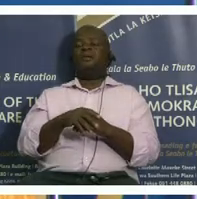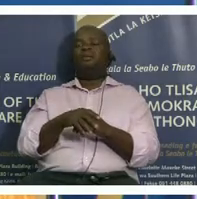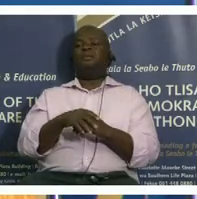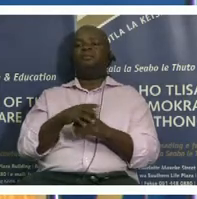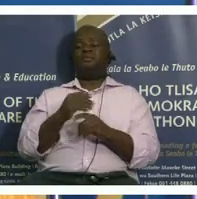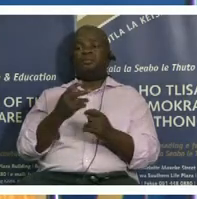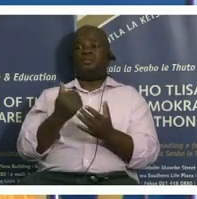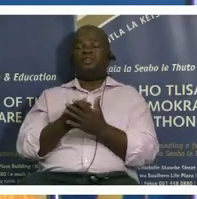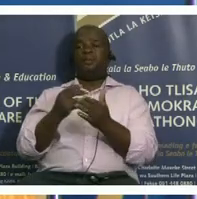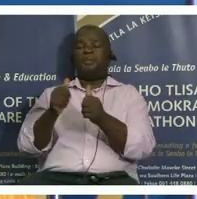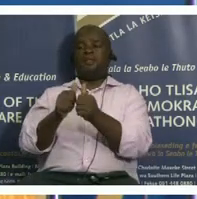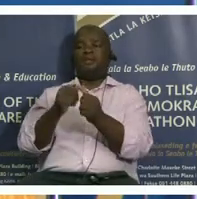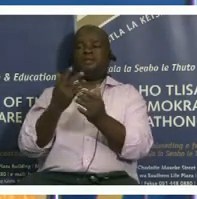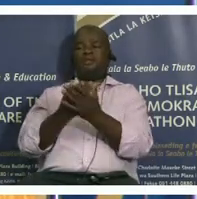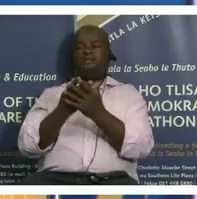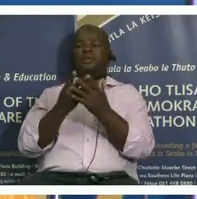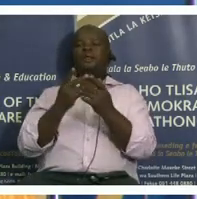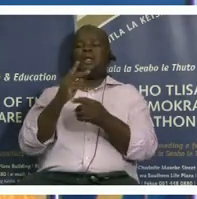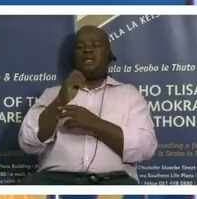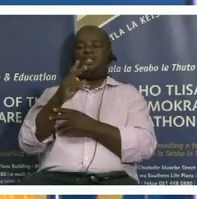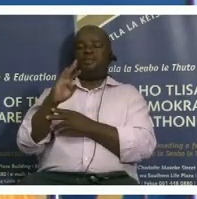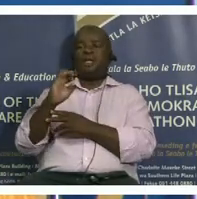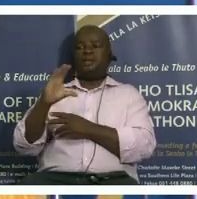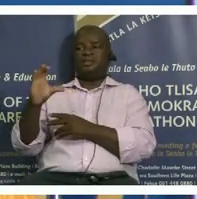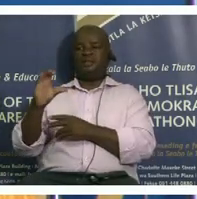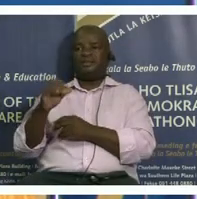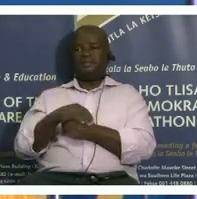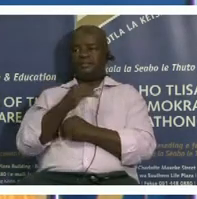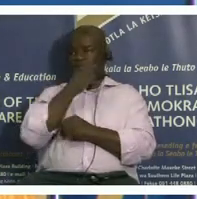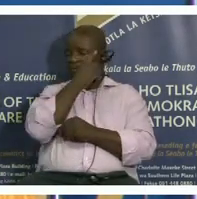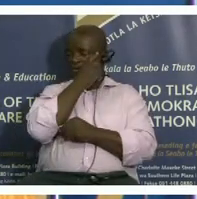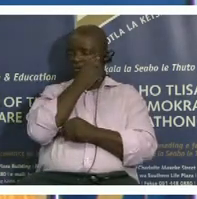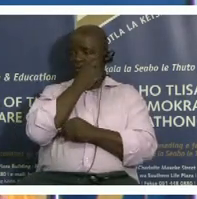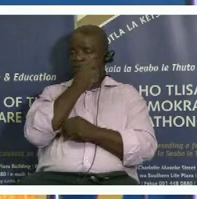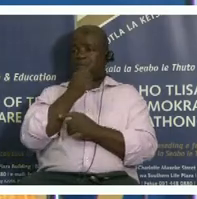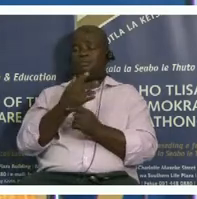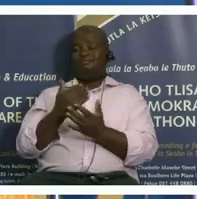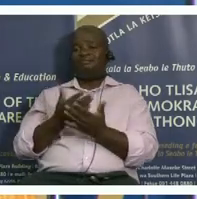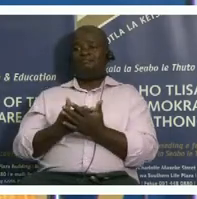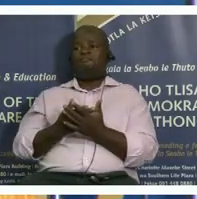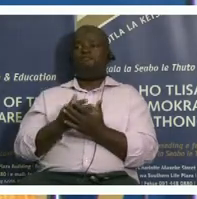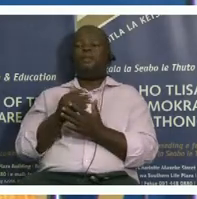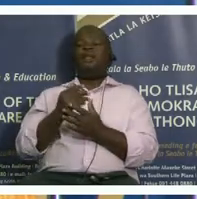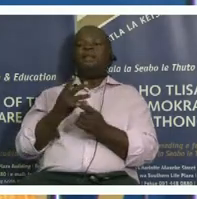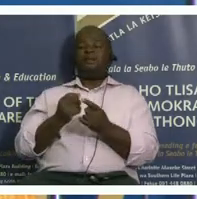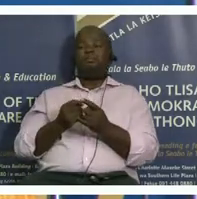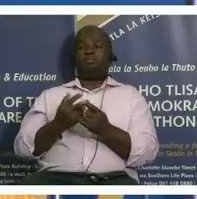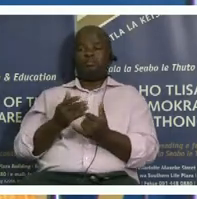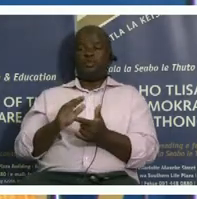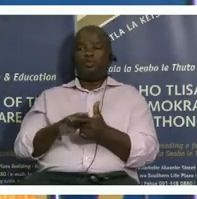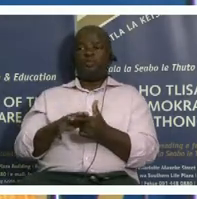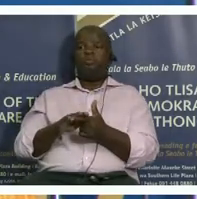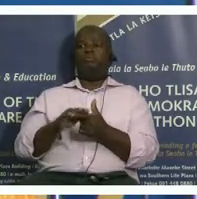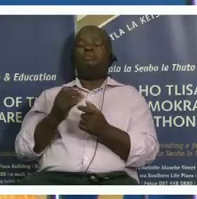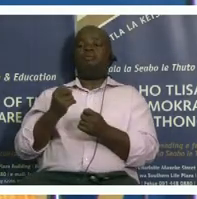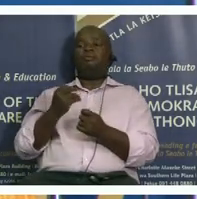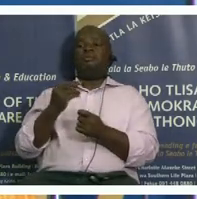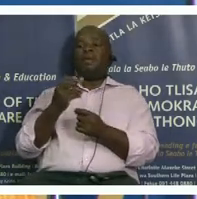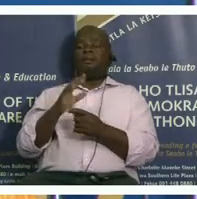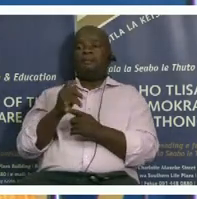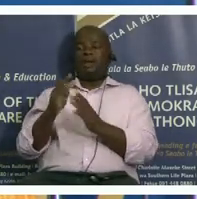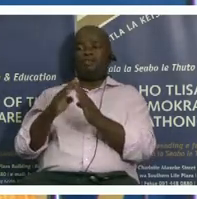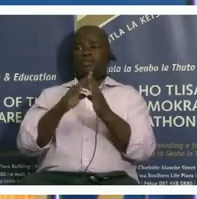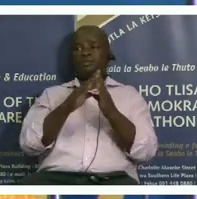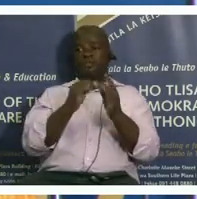the National Home Builders Registration Council, accelerating integrated housing through the revival of